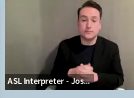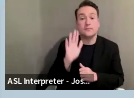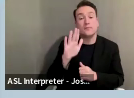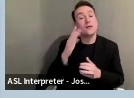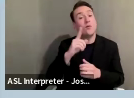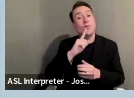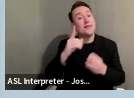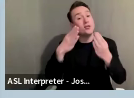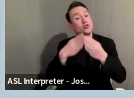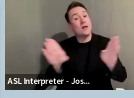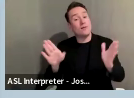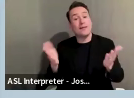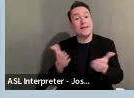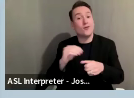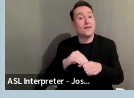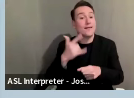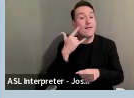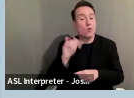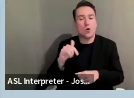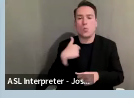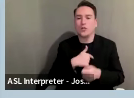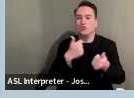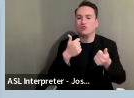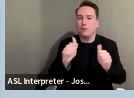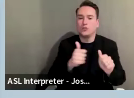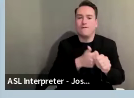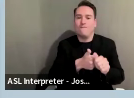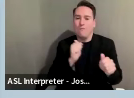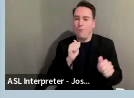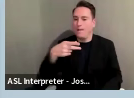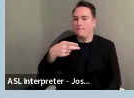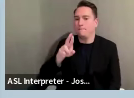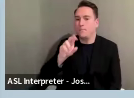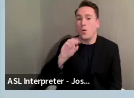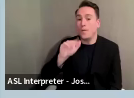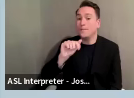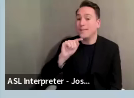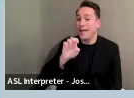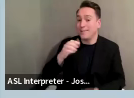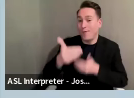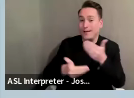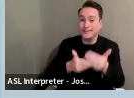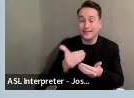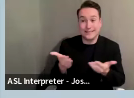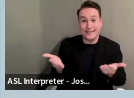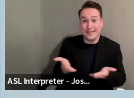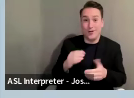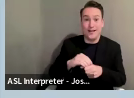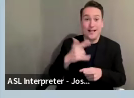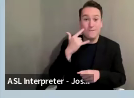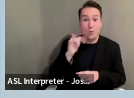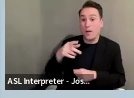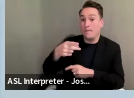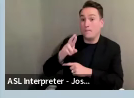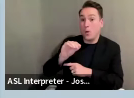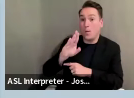So in general, in California, we're trying to avoid the probate process. And probate in California is